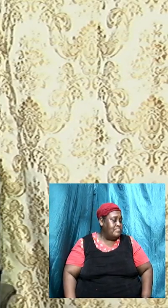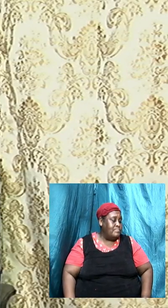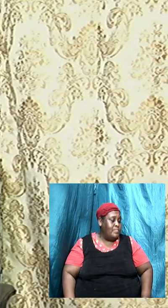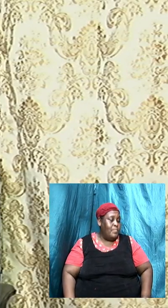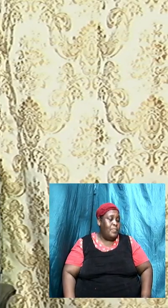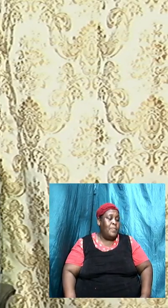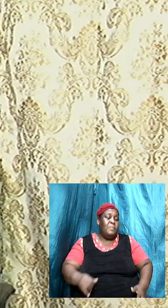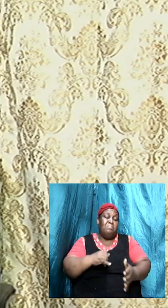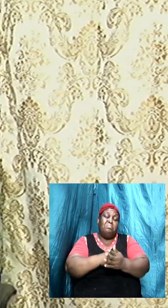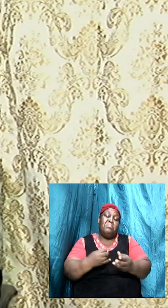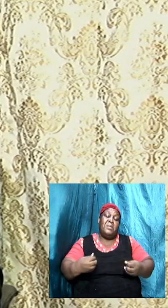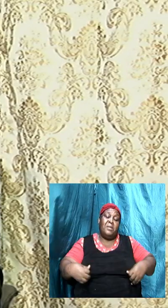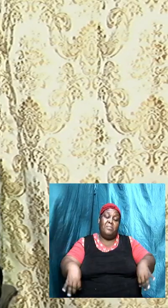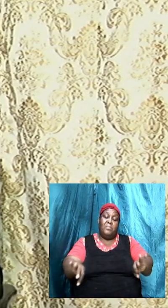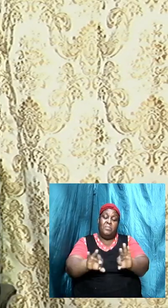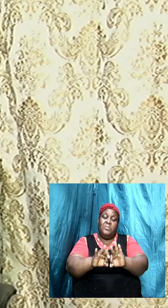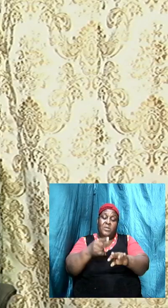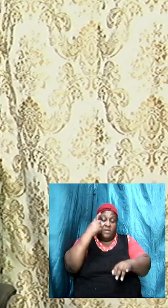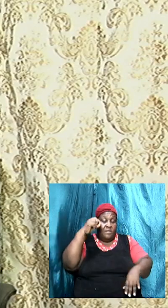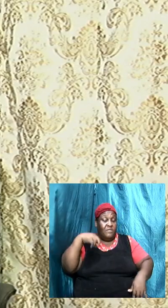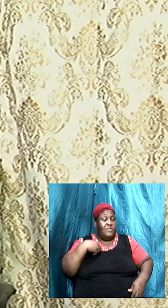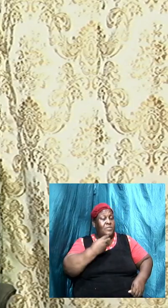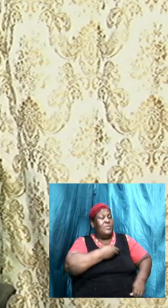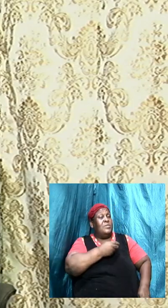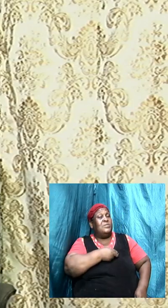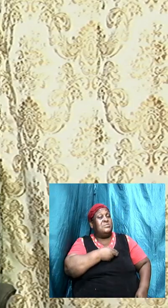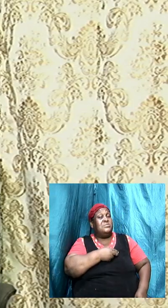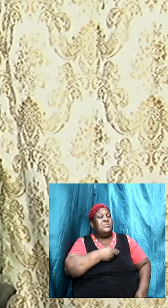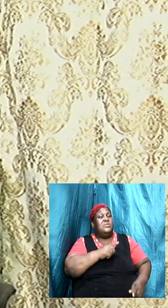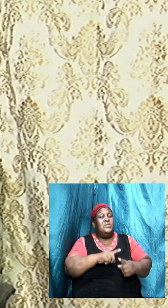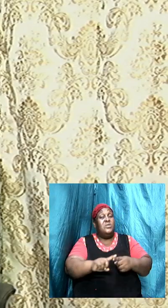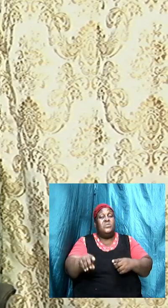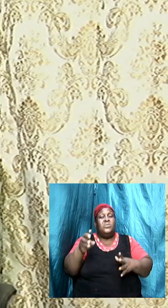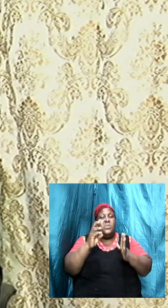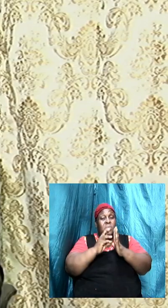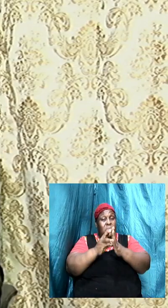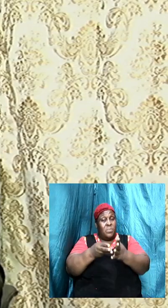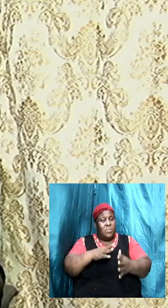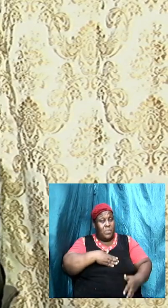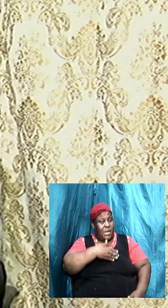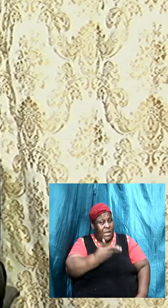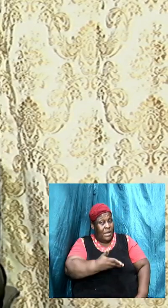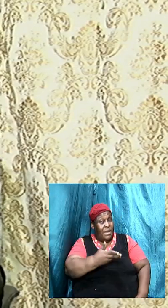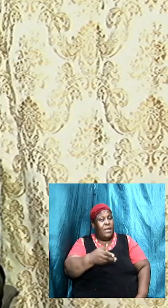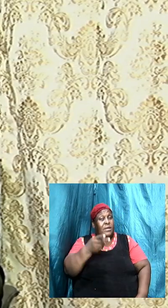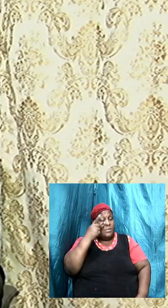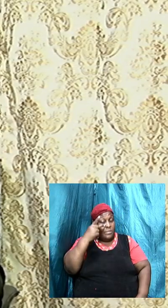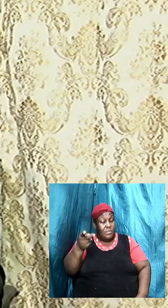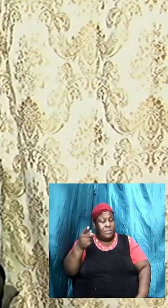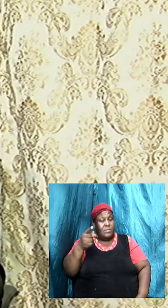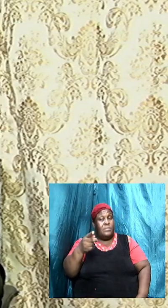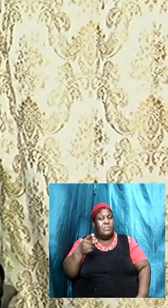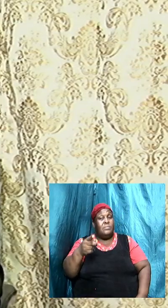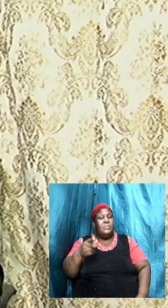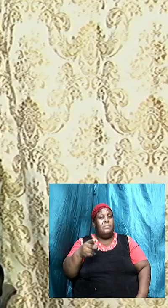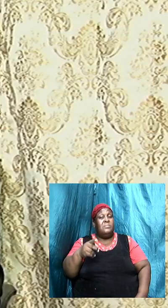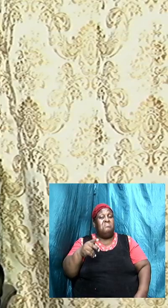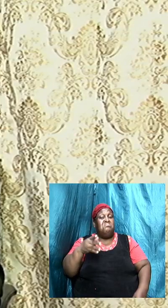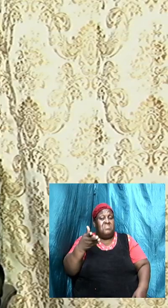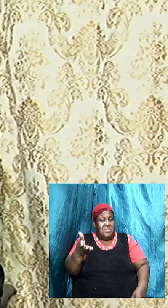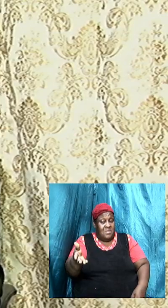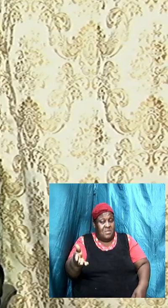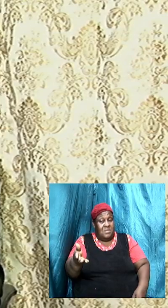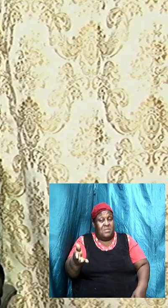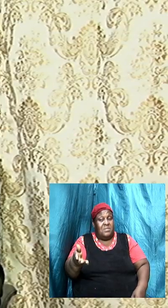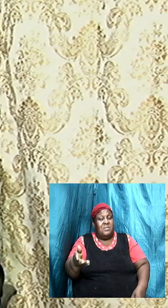It is important for us to be willing to look at these issues for ourselves, so that we can